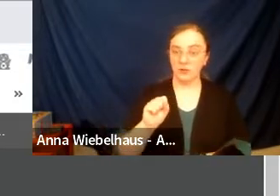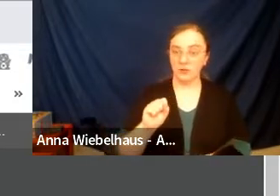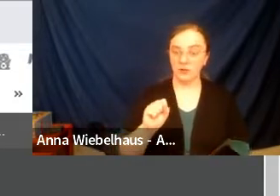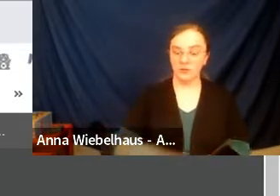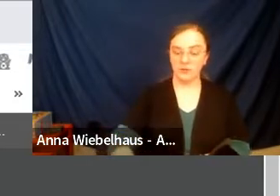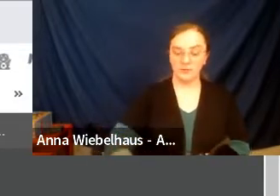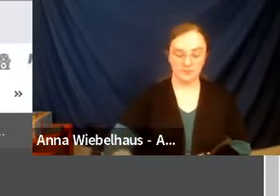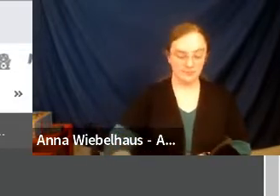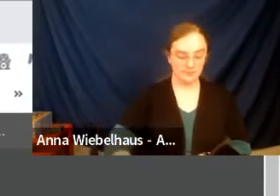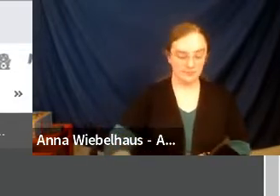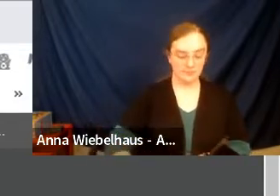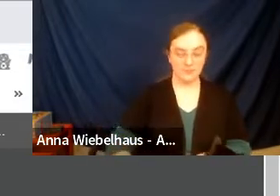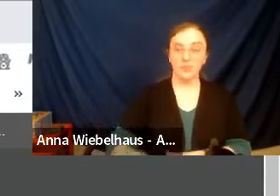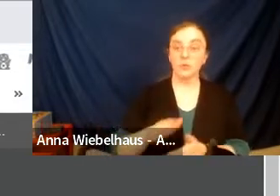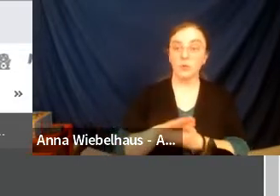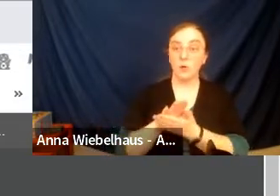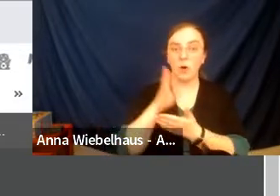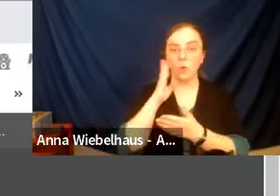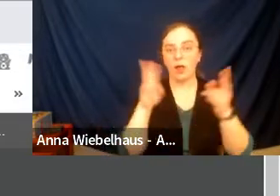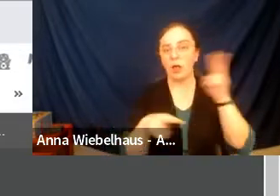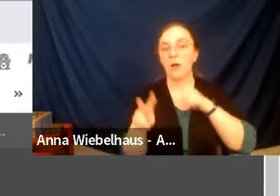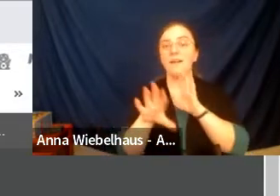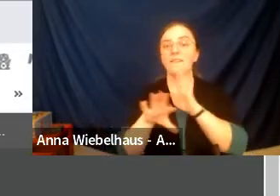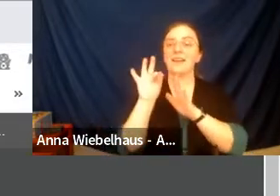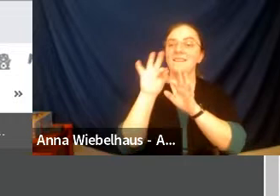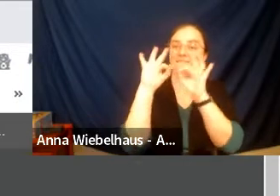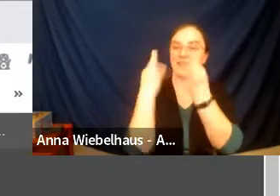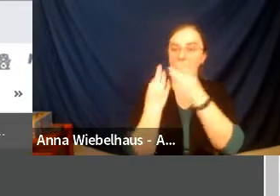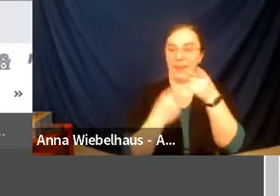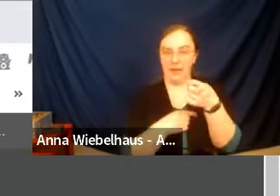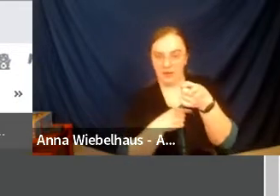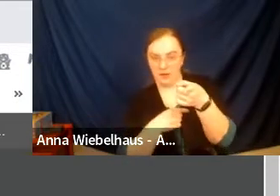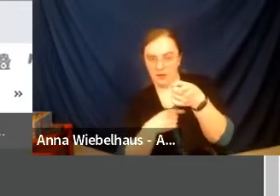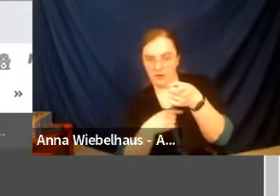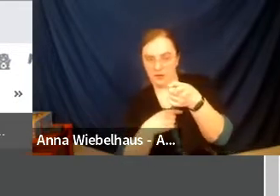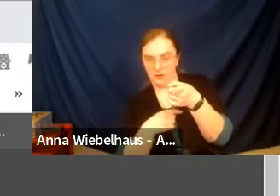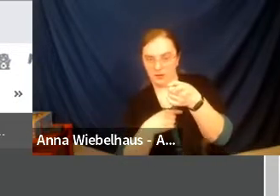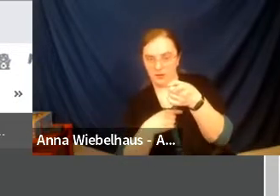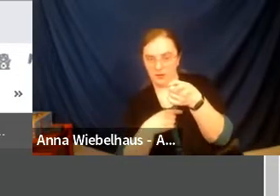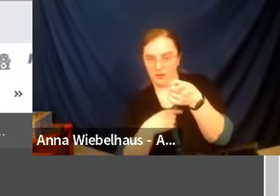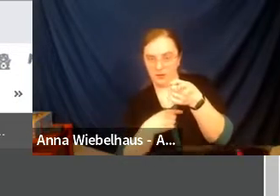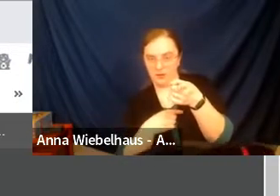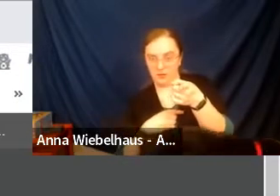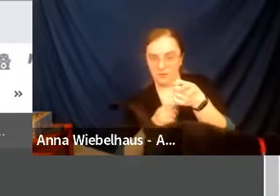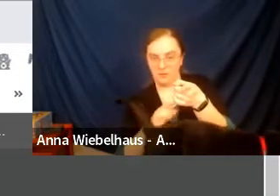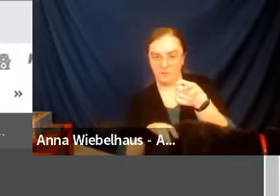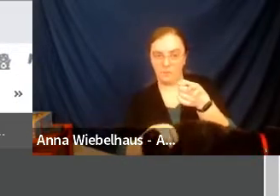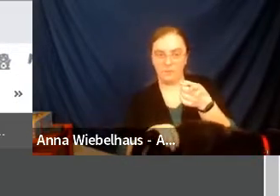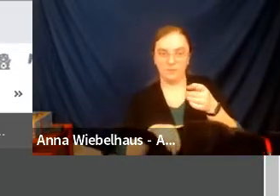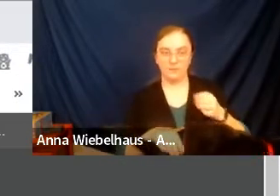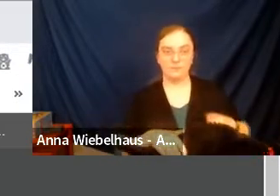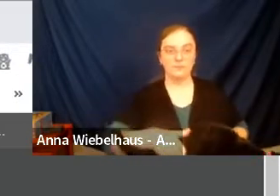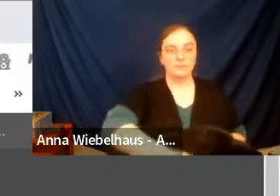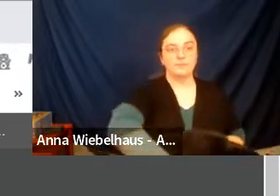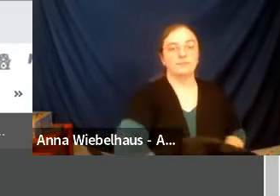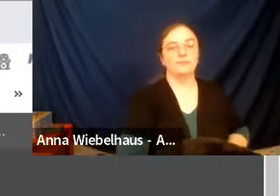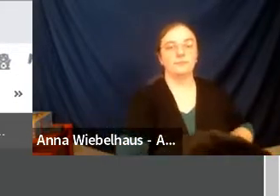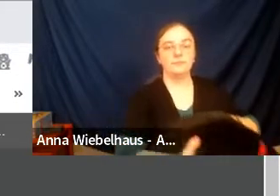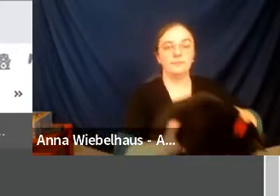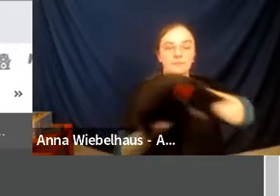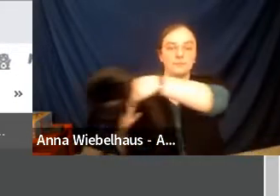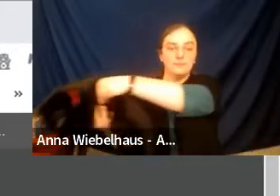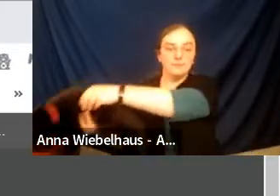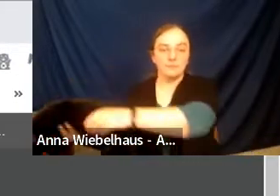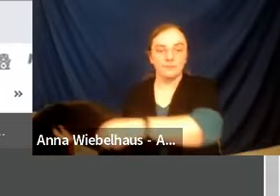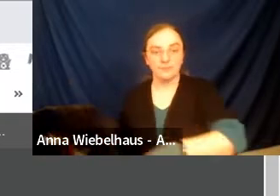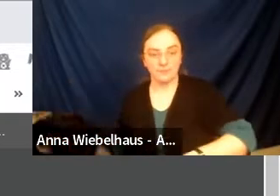look around and find the Families tab here. So hopefully you can see a little red dot hovering